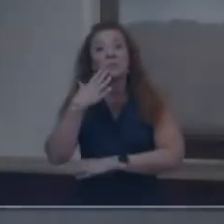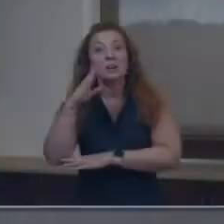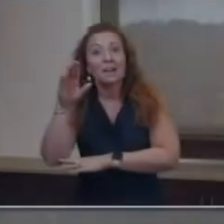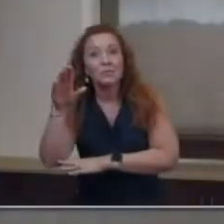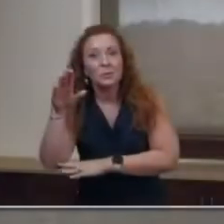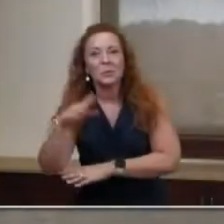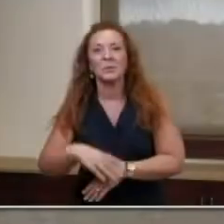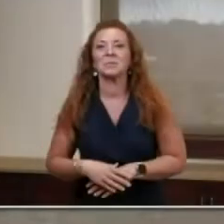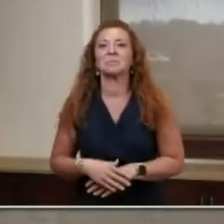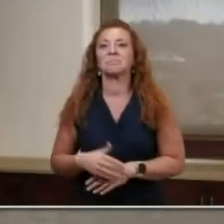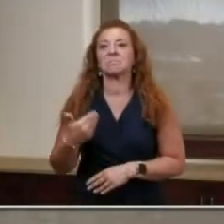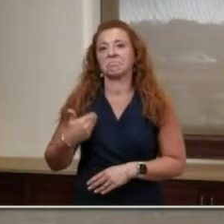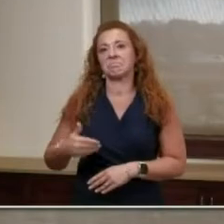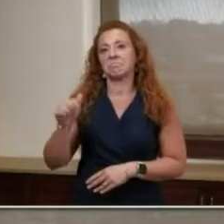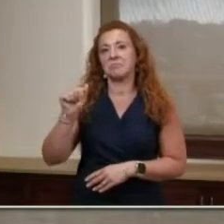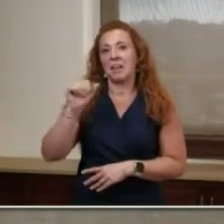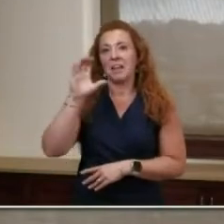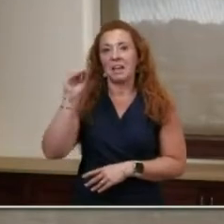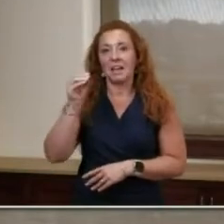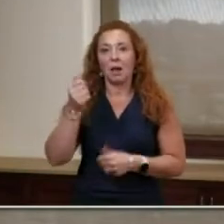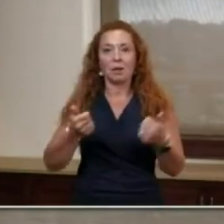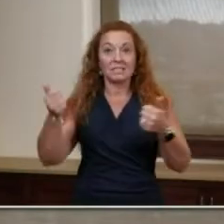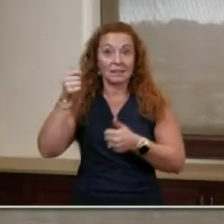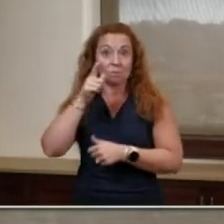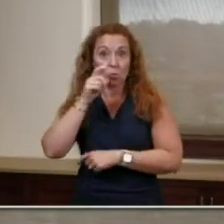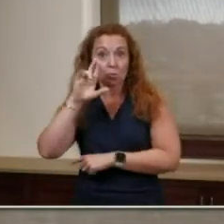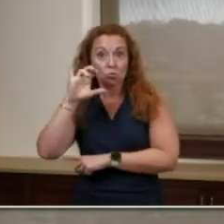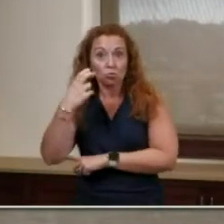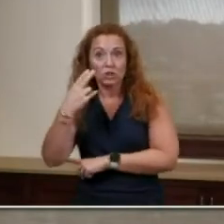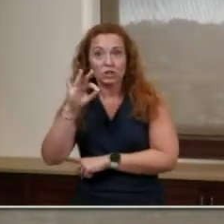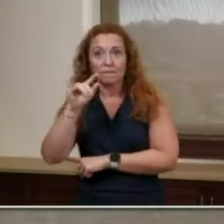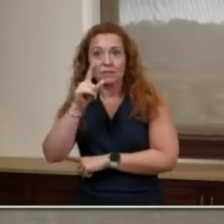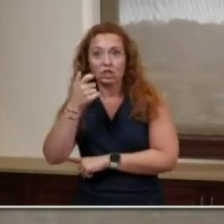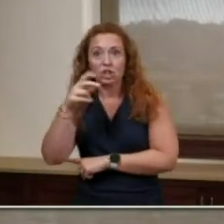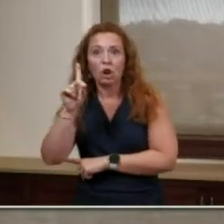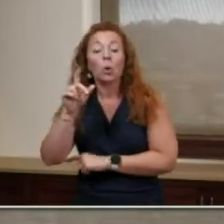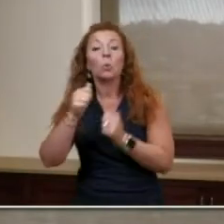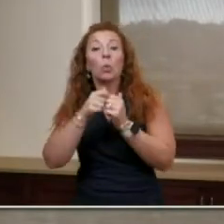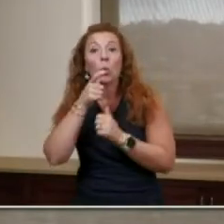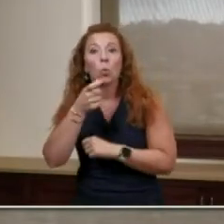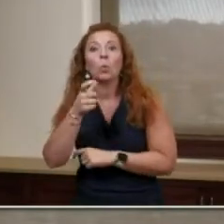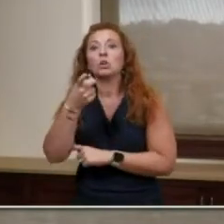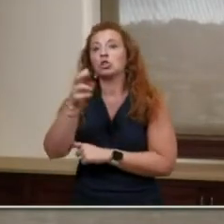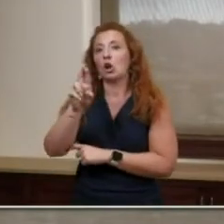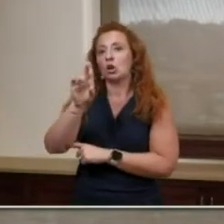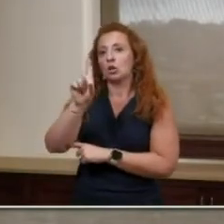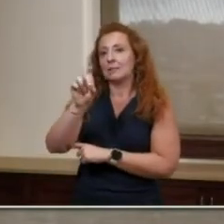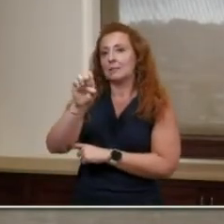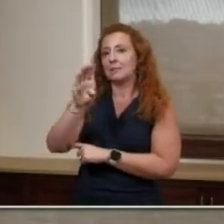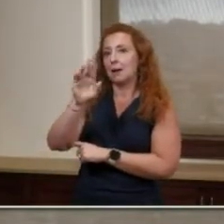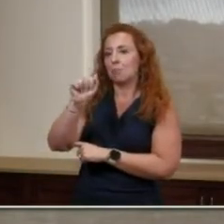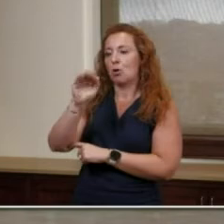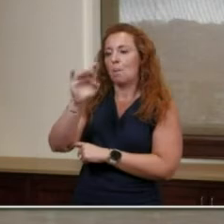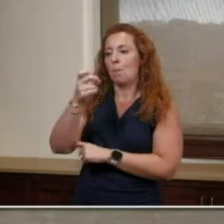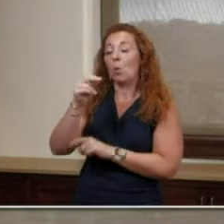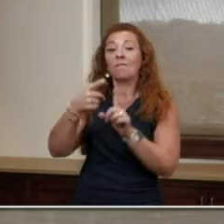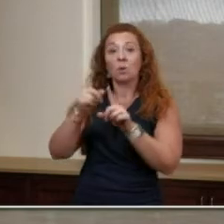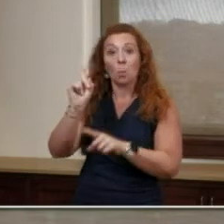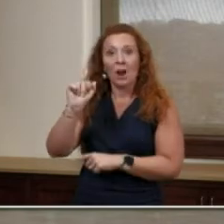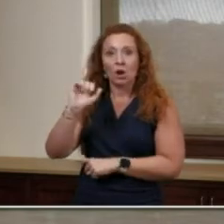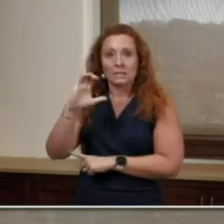afternoon. Allegheny County Executive Rich Fitzgerald here with Dr. Deborah Bogan from the Allegheny County Health Department to give